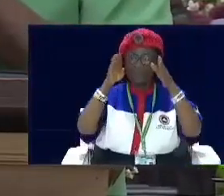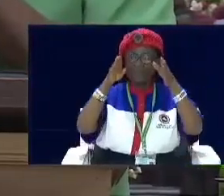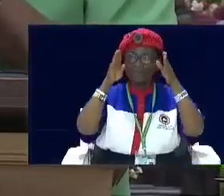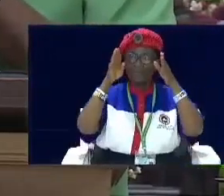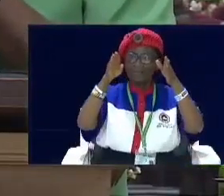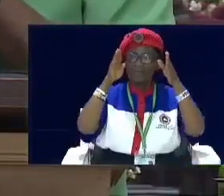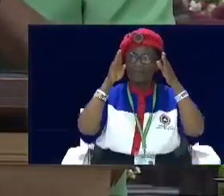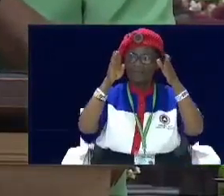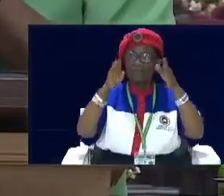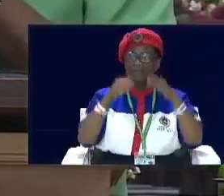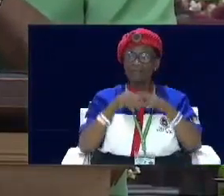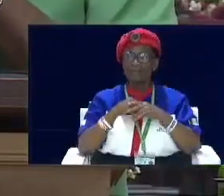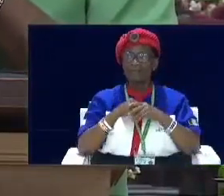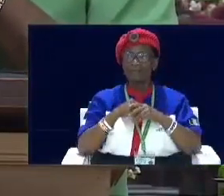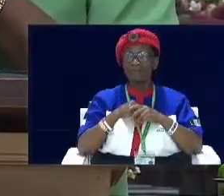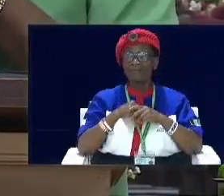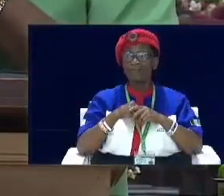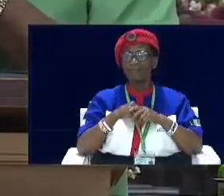focused. He